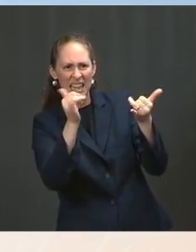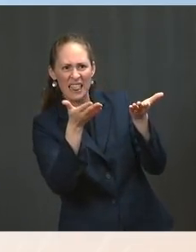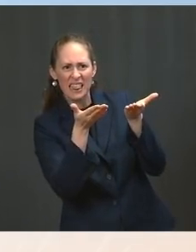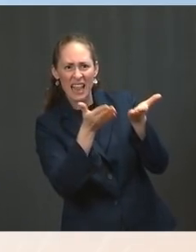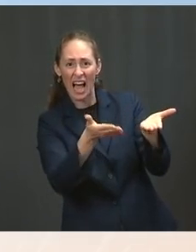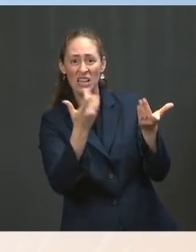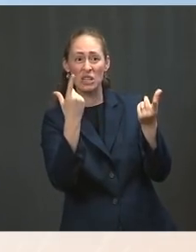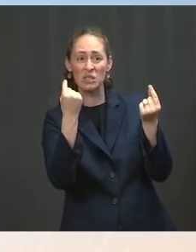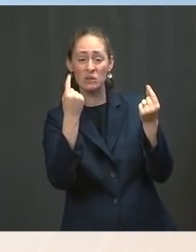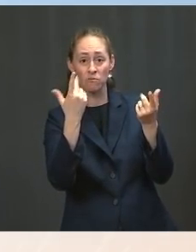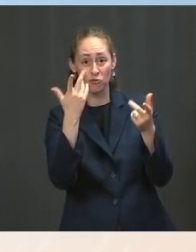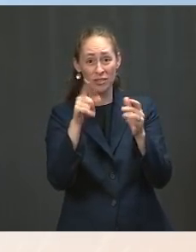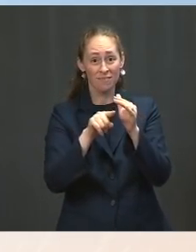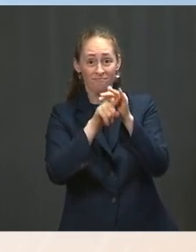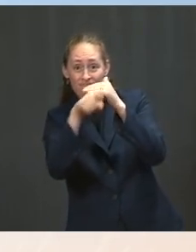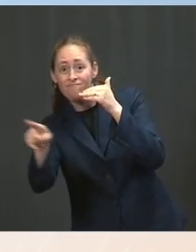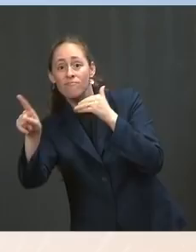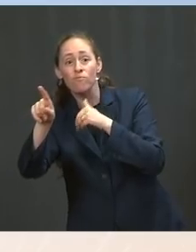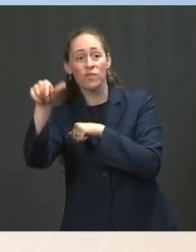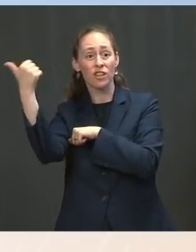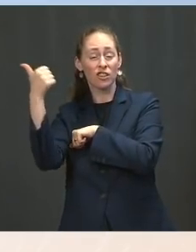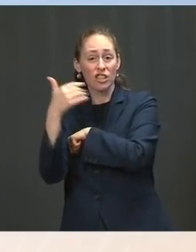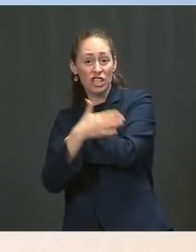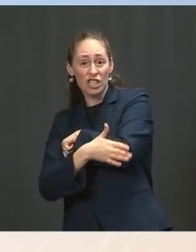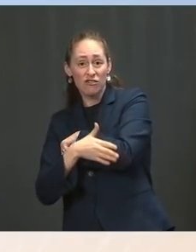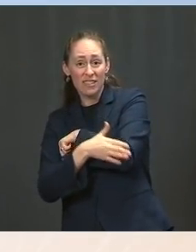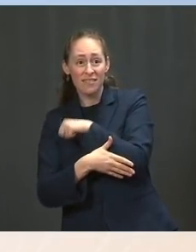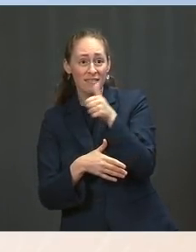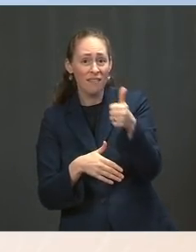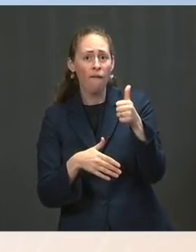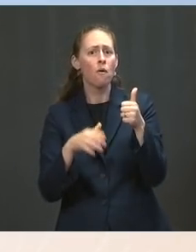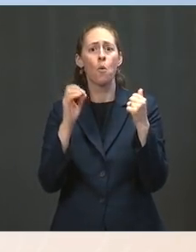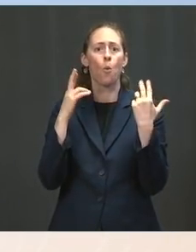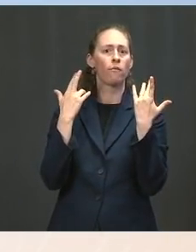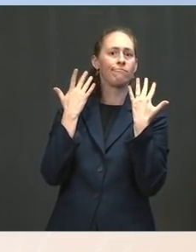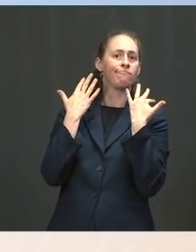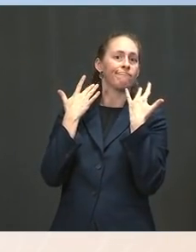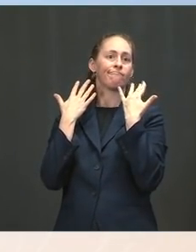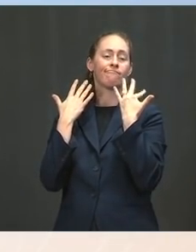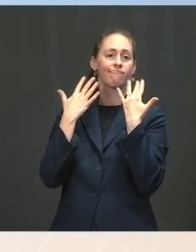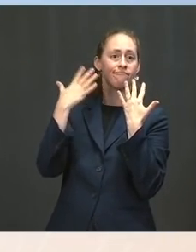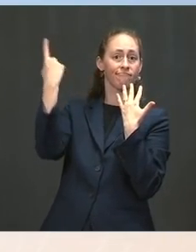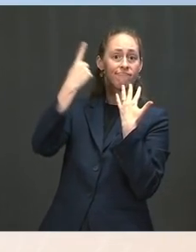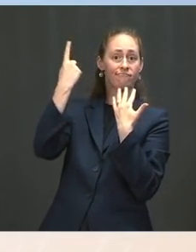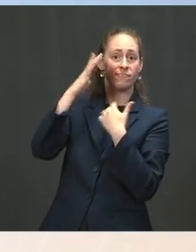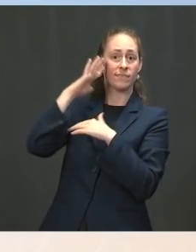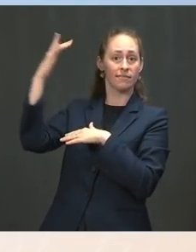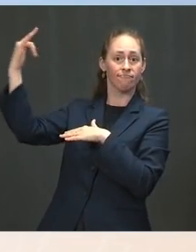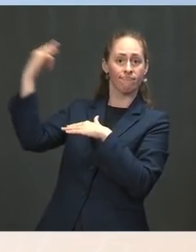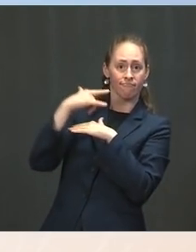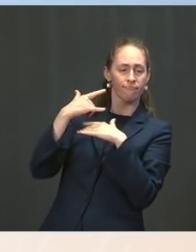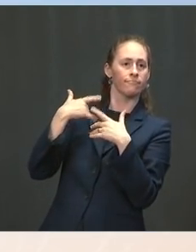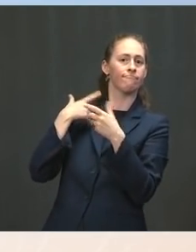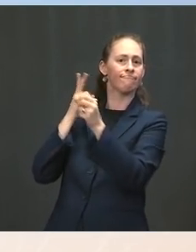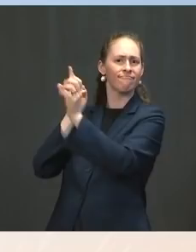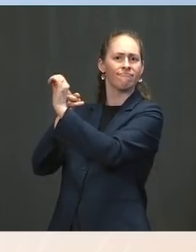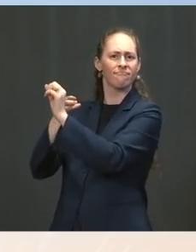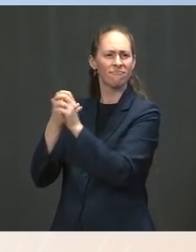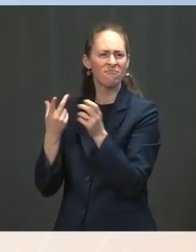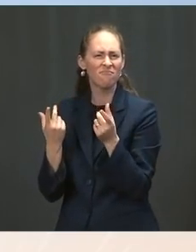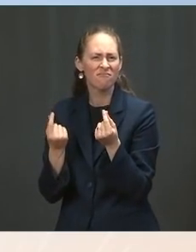their own? Should they wait for some diplomatic solution? So first, we're in touch